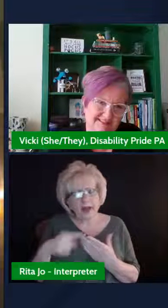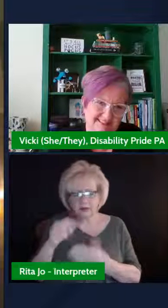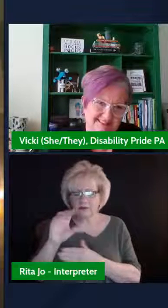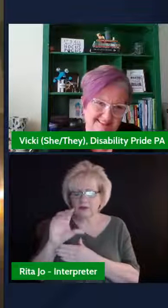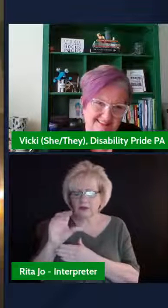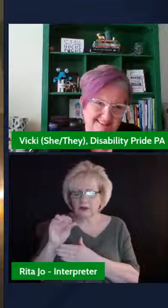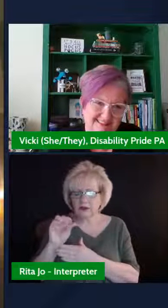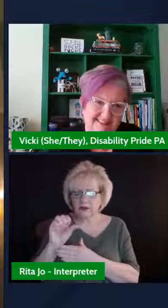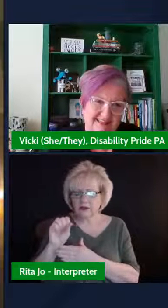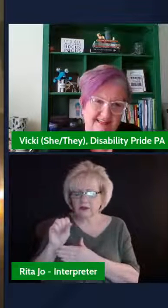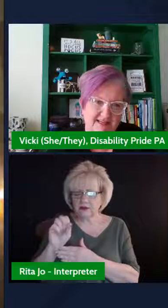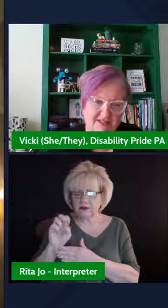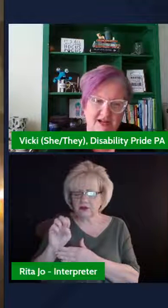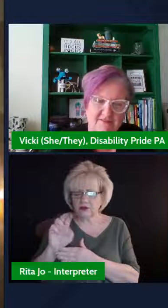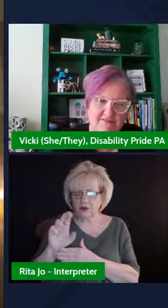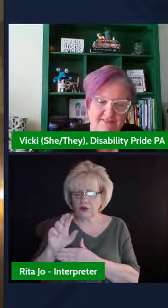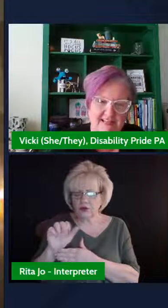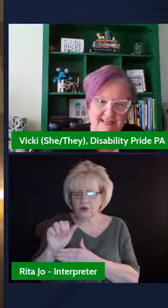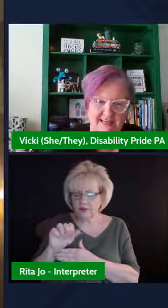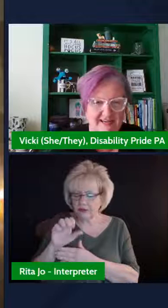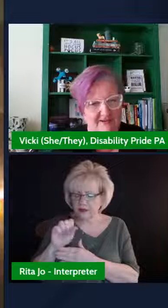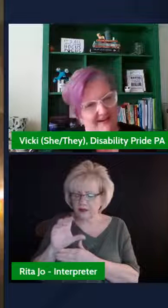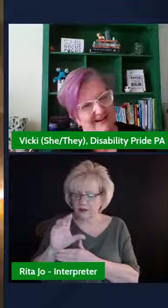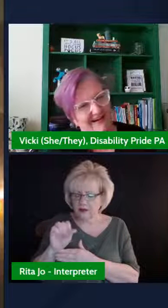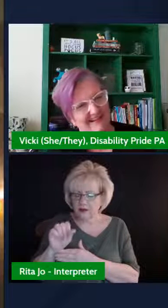conservatorships. Mhm. Do you have